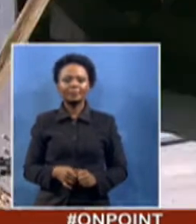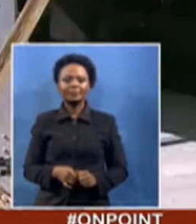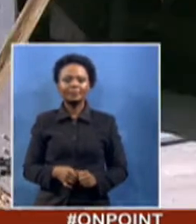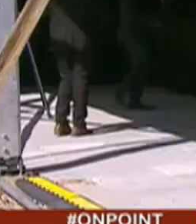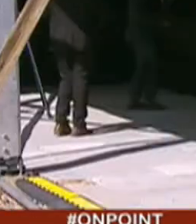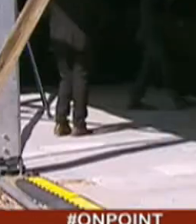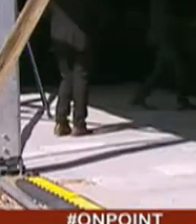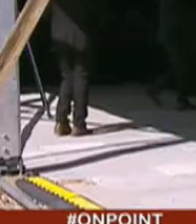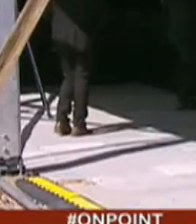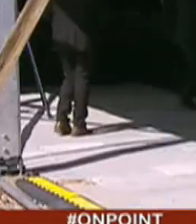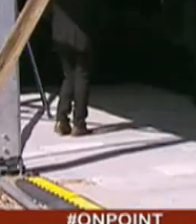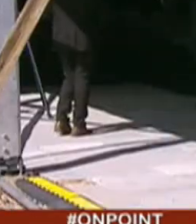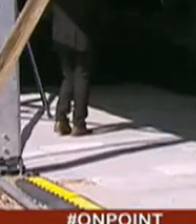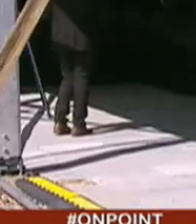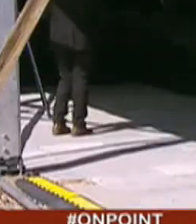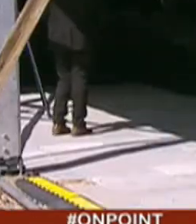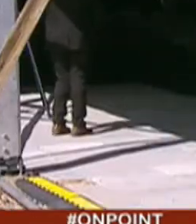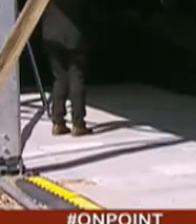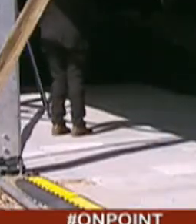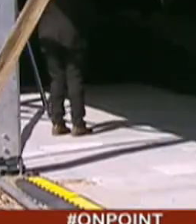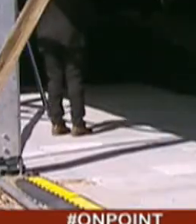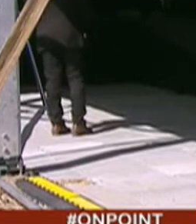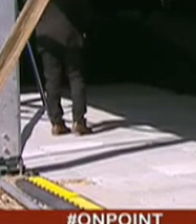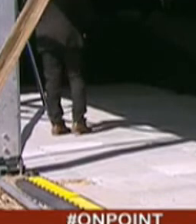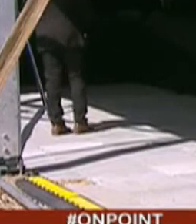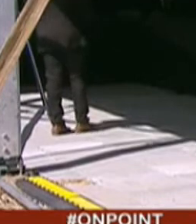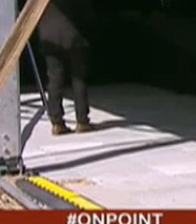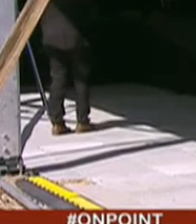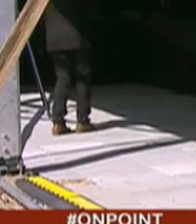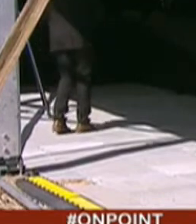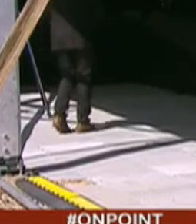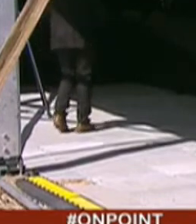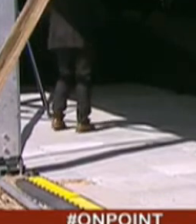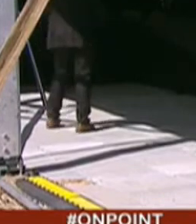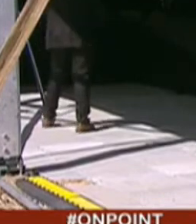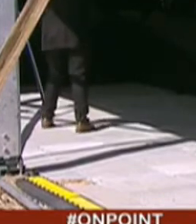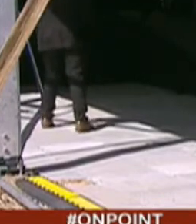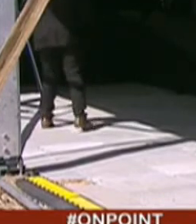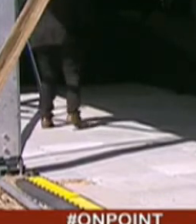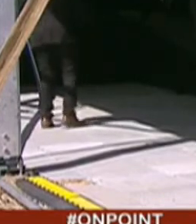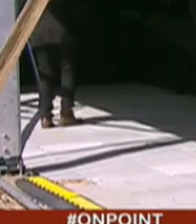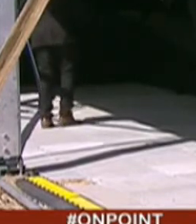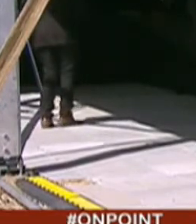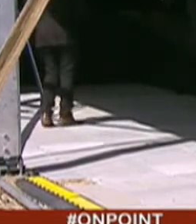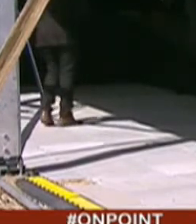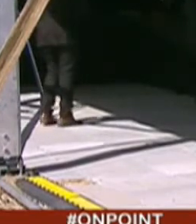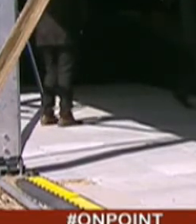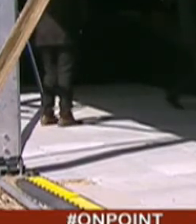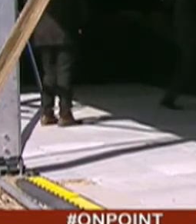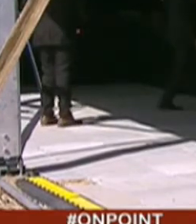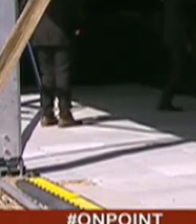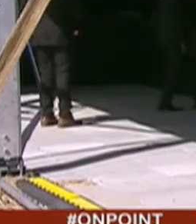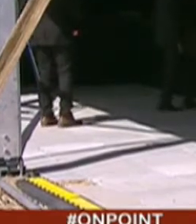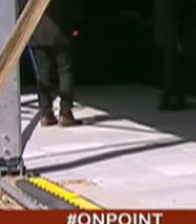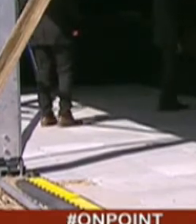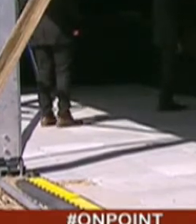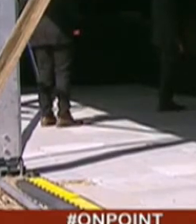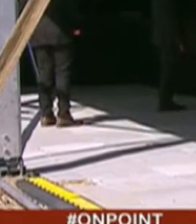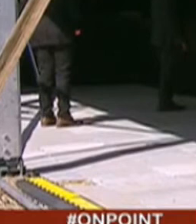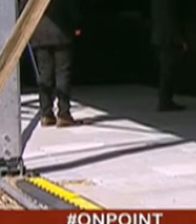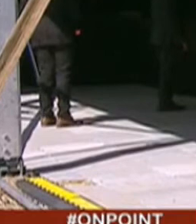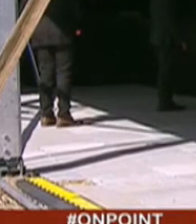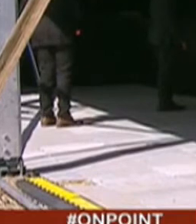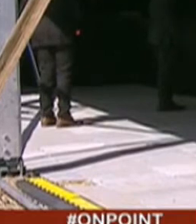Now that is how we wrap up Freedom Day celebrations here in Botshabelo. Earlier we had a speech from the president of the country, President